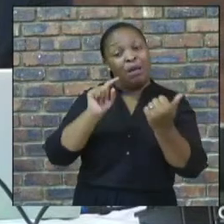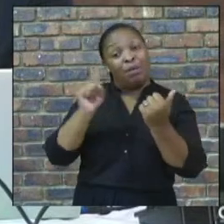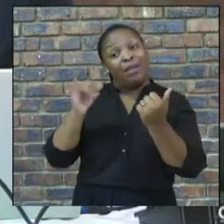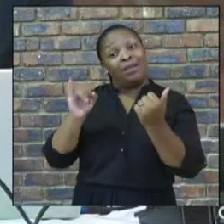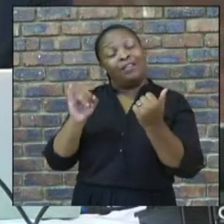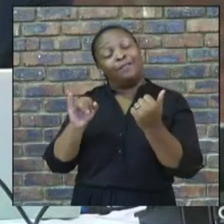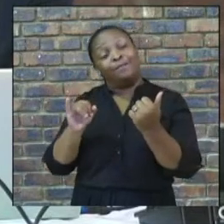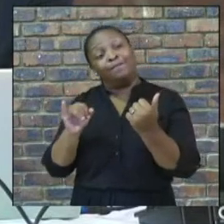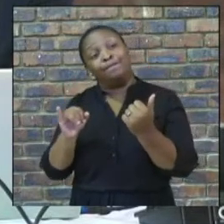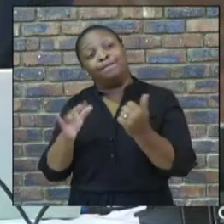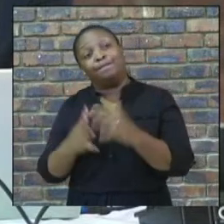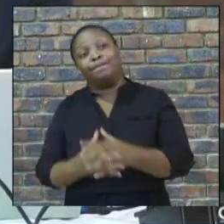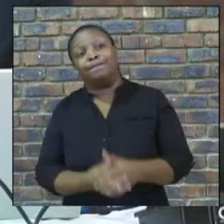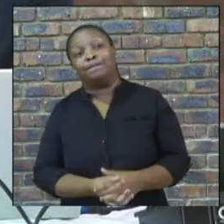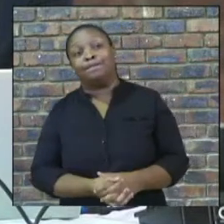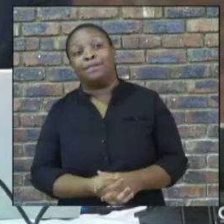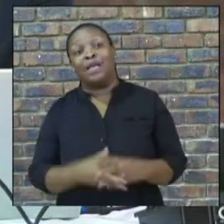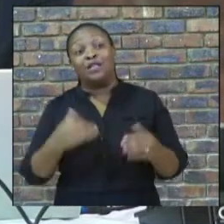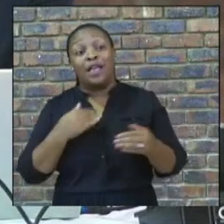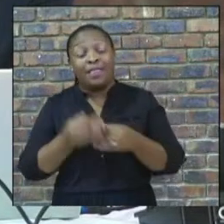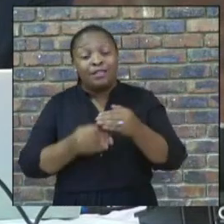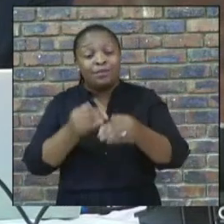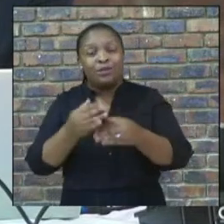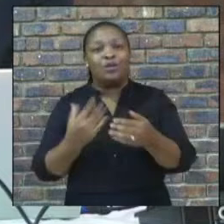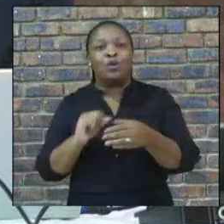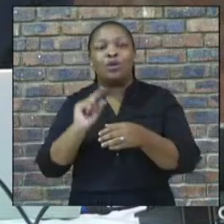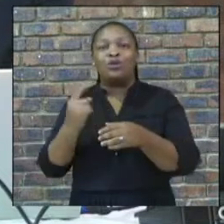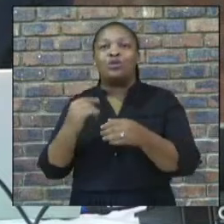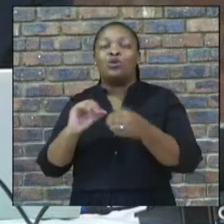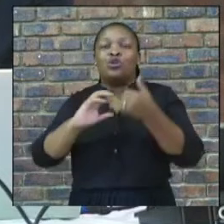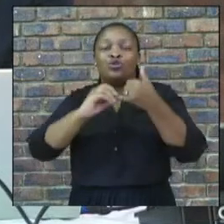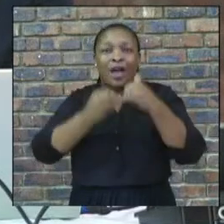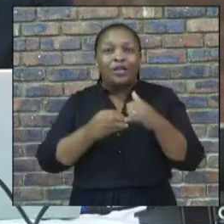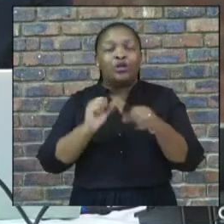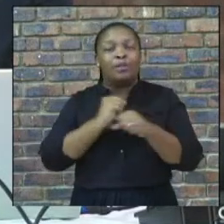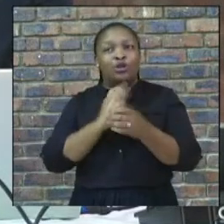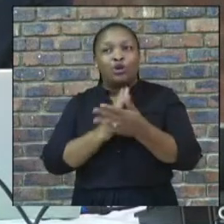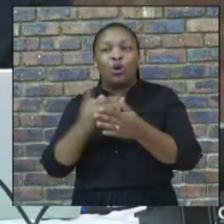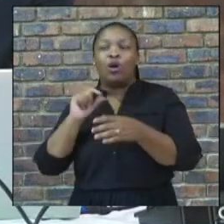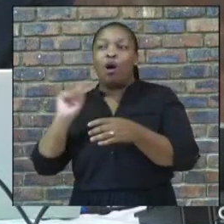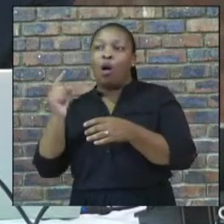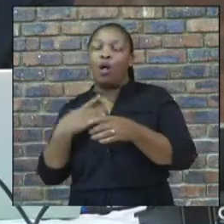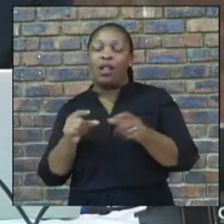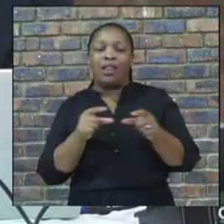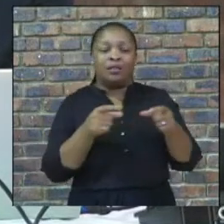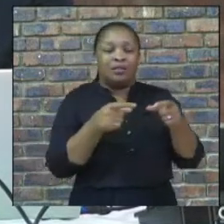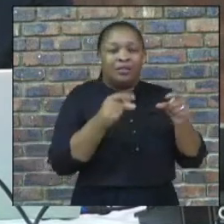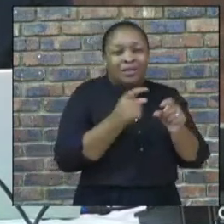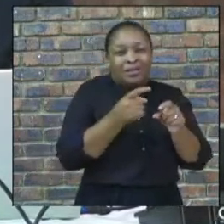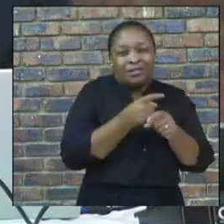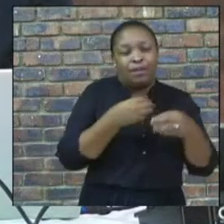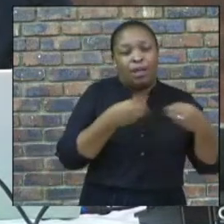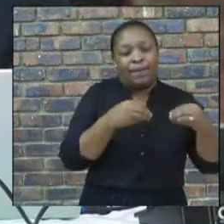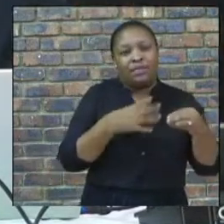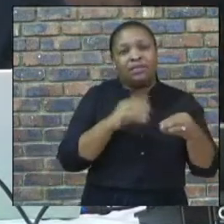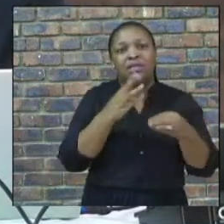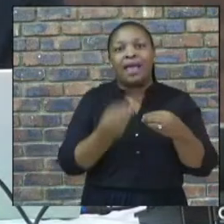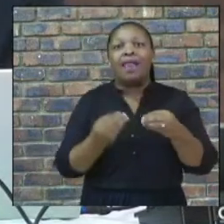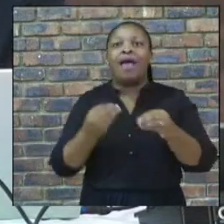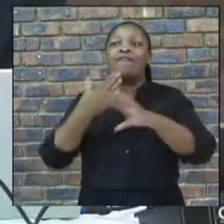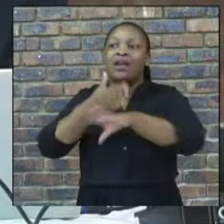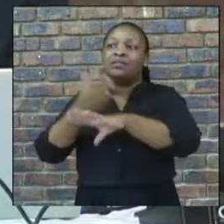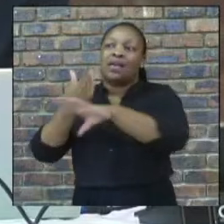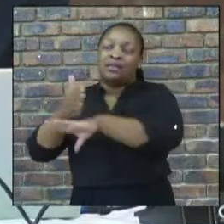of streamlining processes and simplifying things for businesses that require support, both in terms of non-financial and